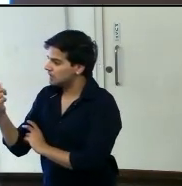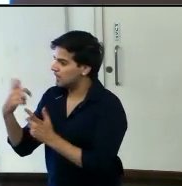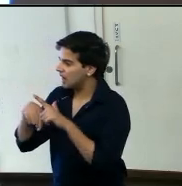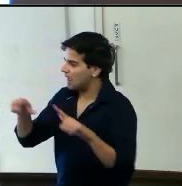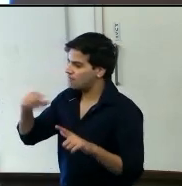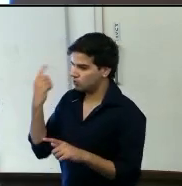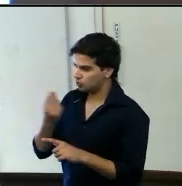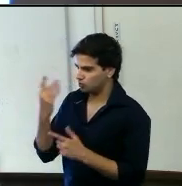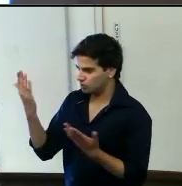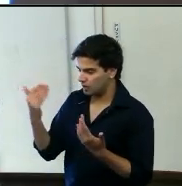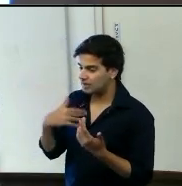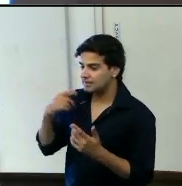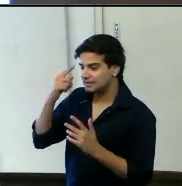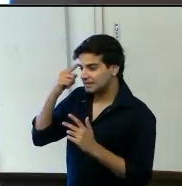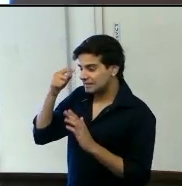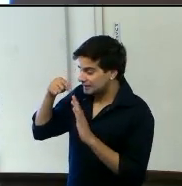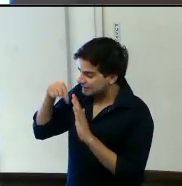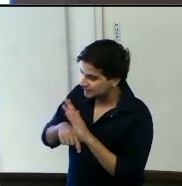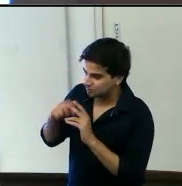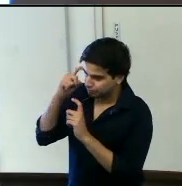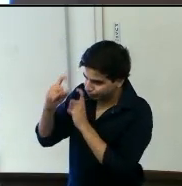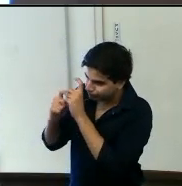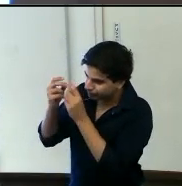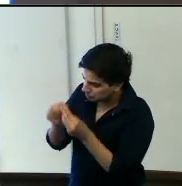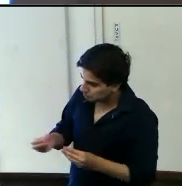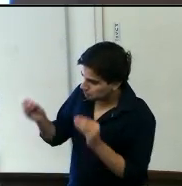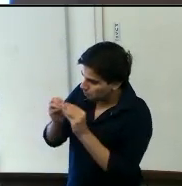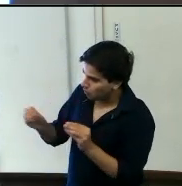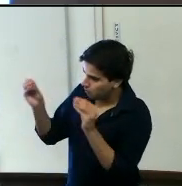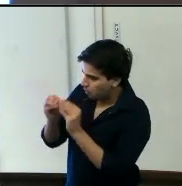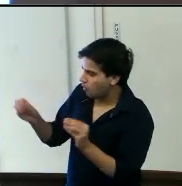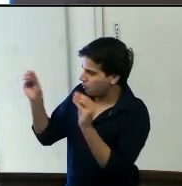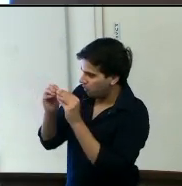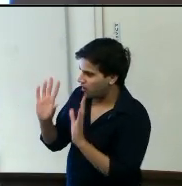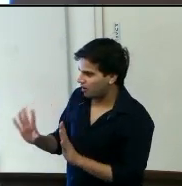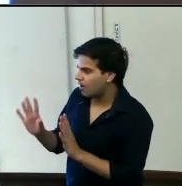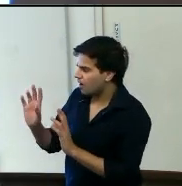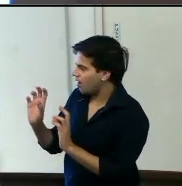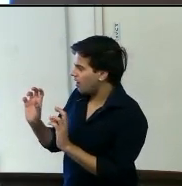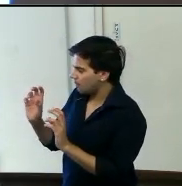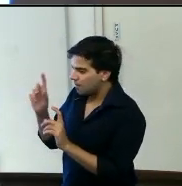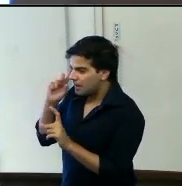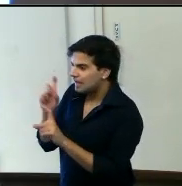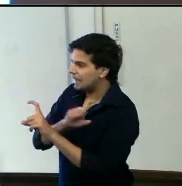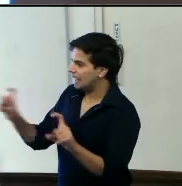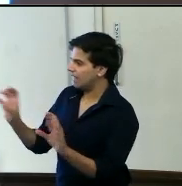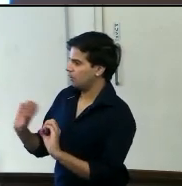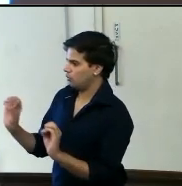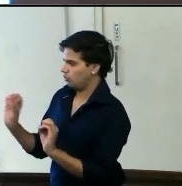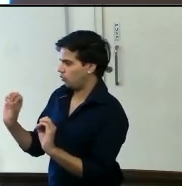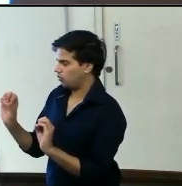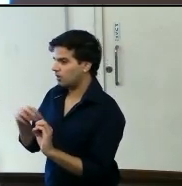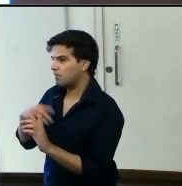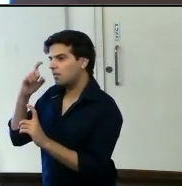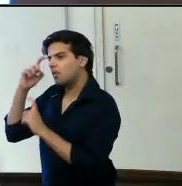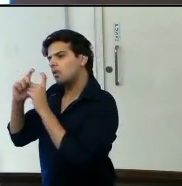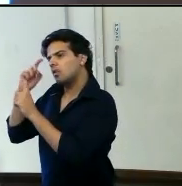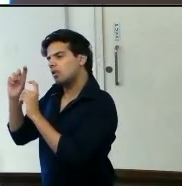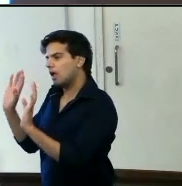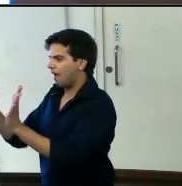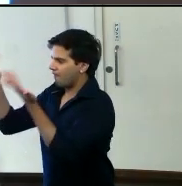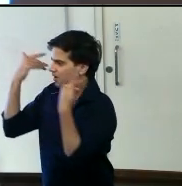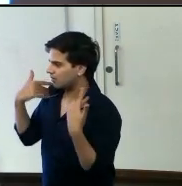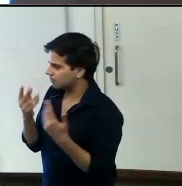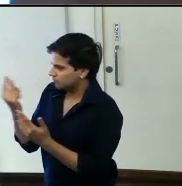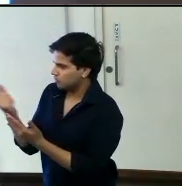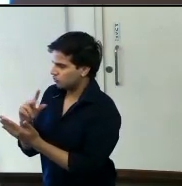I think I have to think more to go into that. Sometimes clarity no irodilla. At a very subconscious level, you start using it and